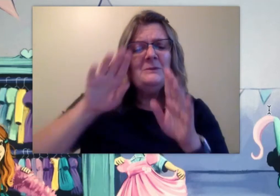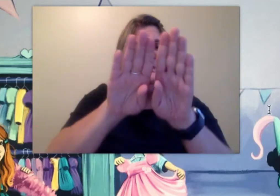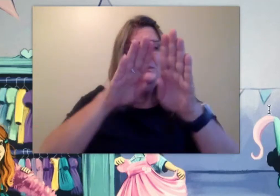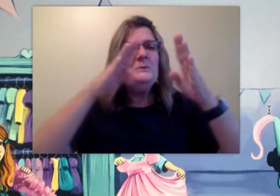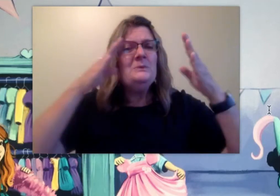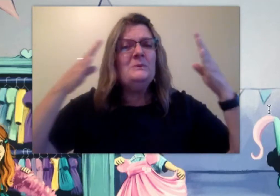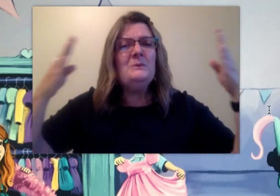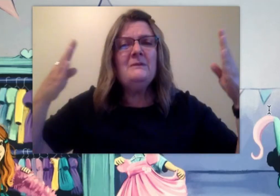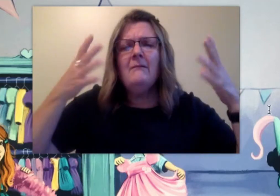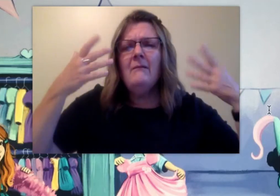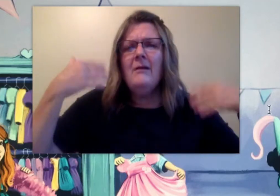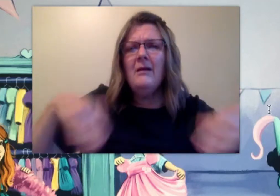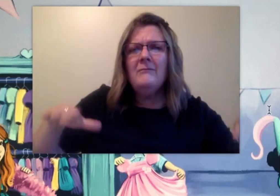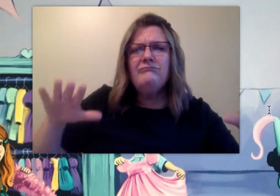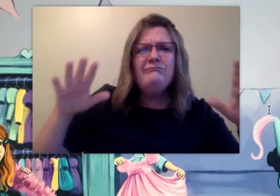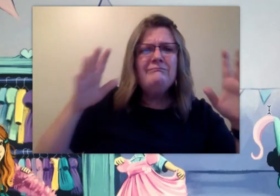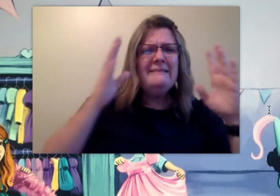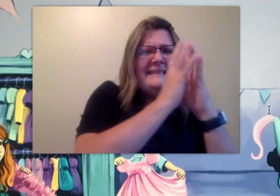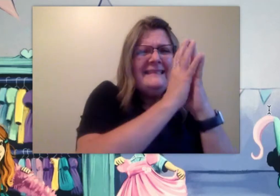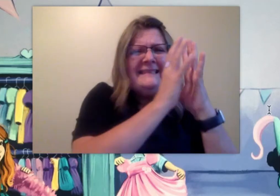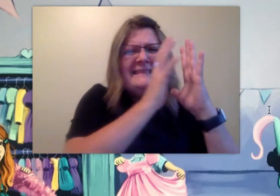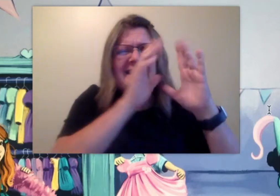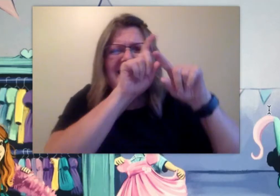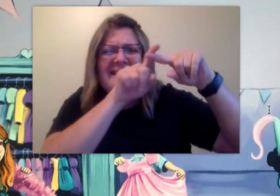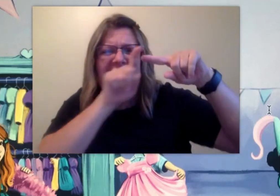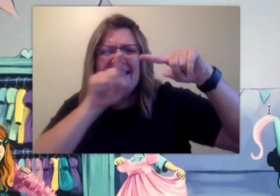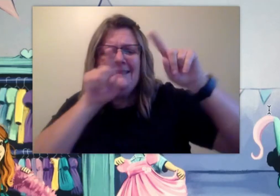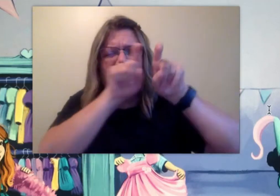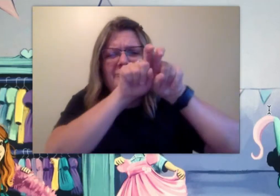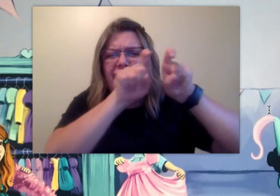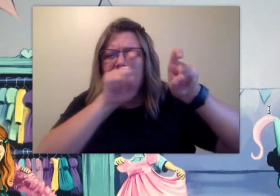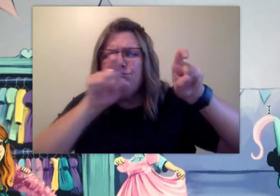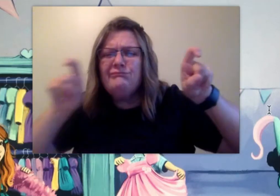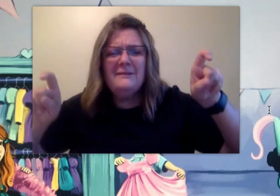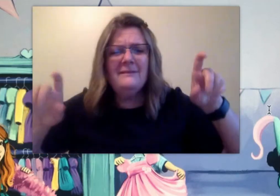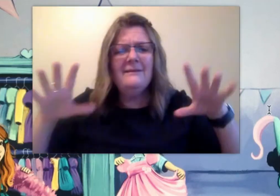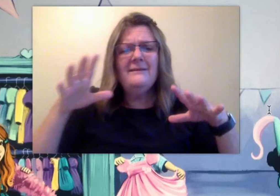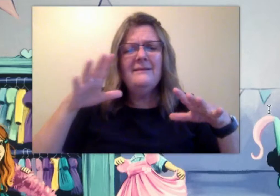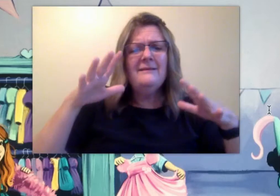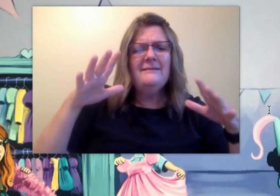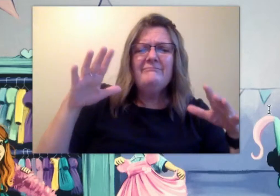closet full of princess gowns.